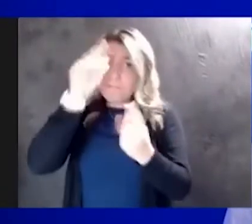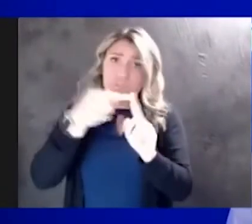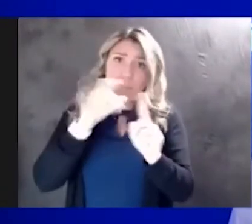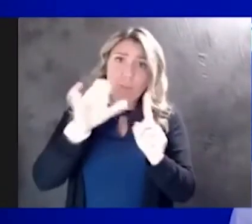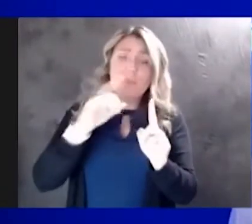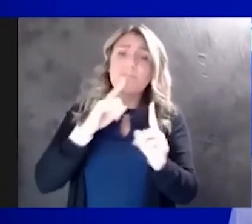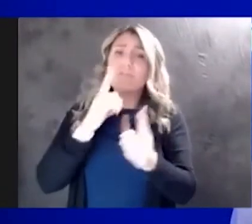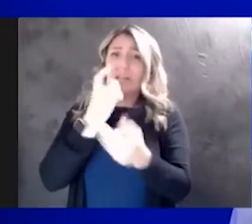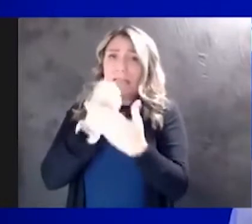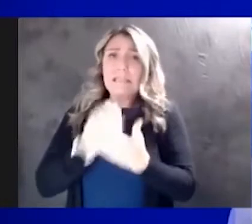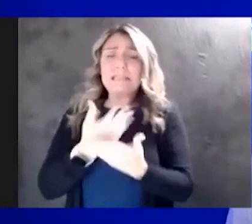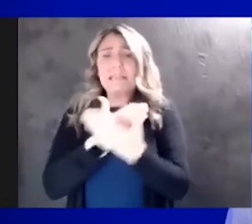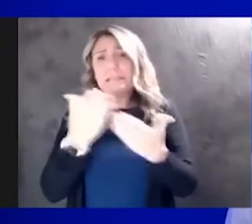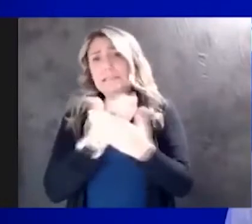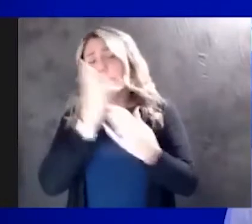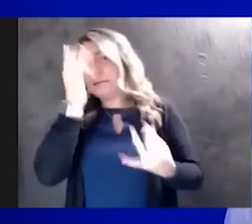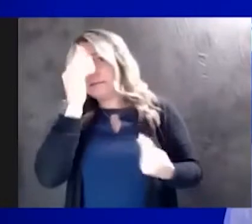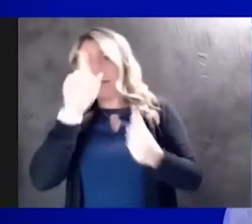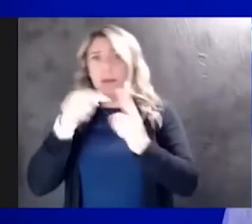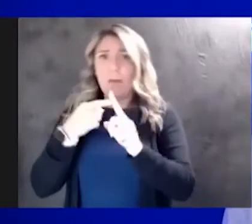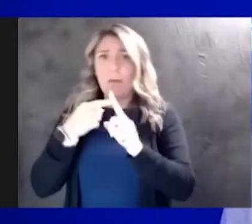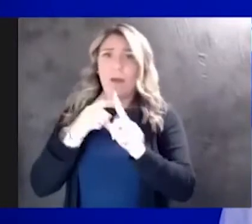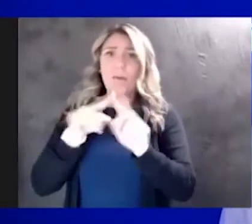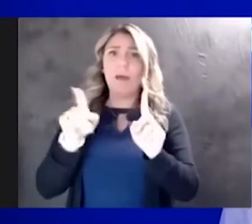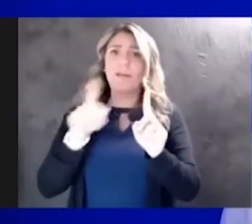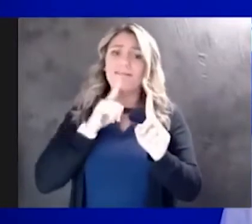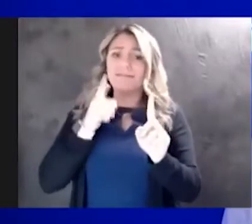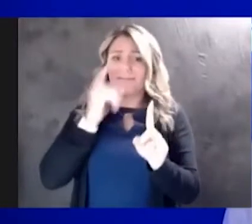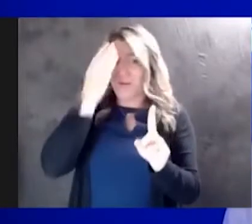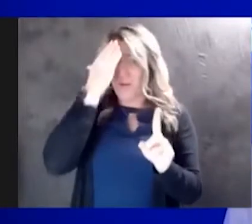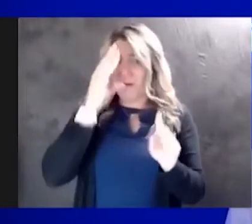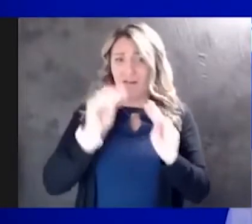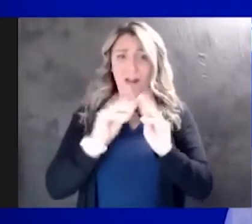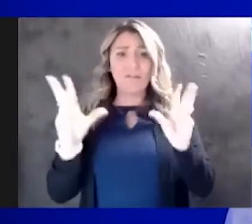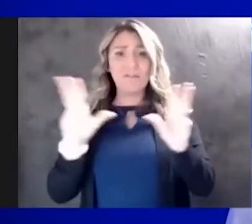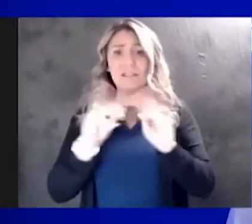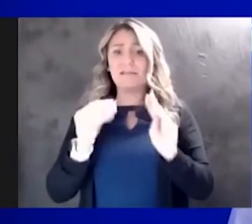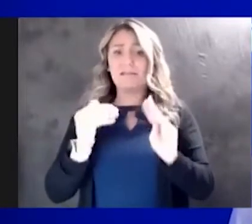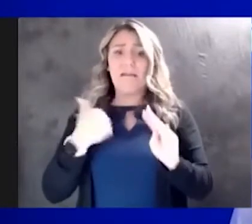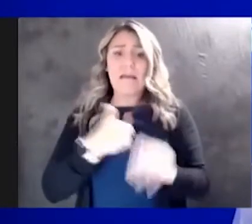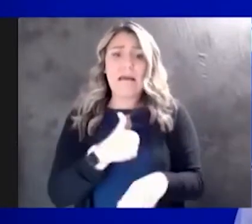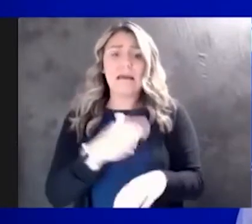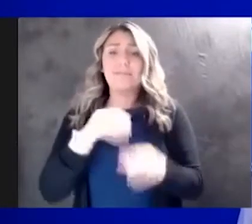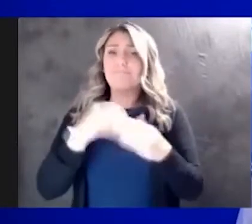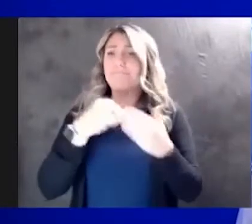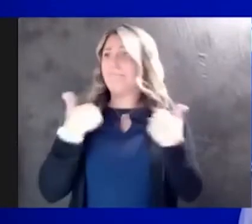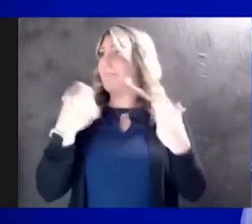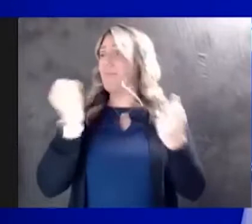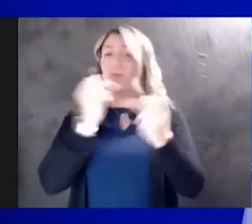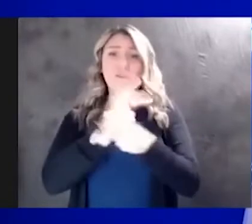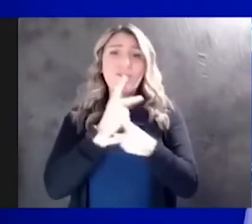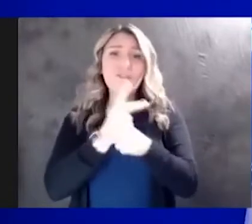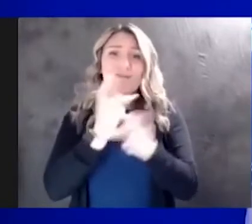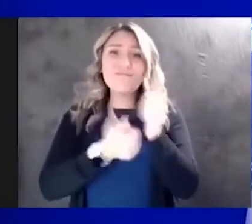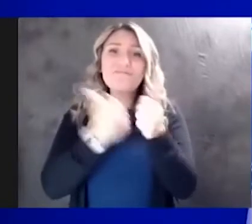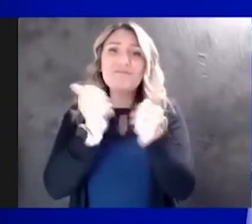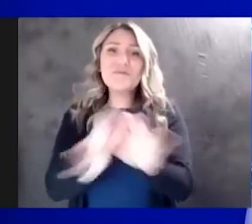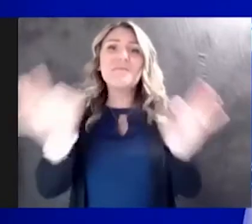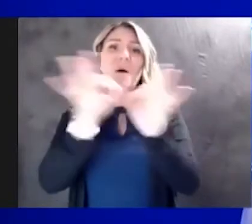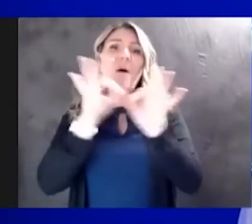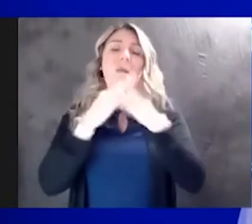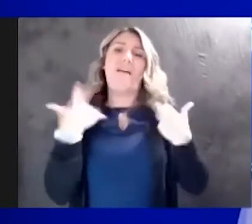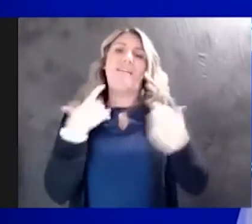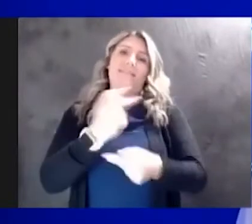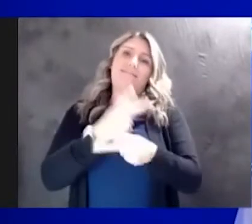to consider. But obviously us being in healthcare, the most important thing for us is healthcare. That's what we continue to focus